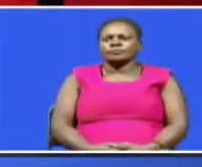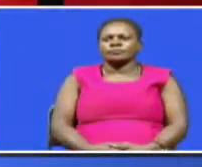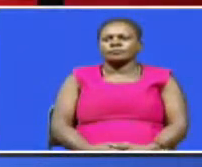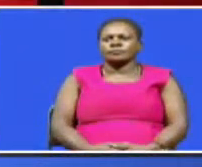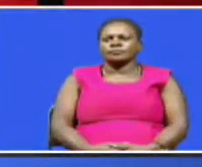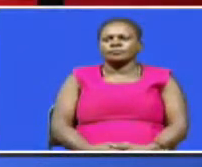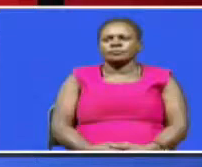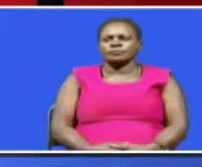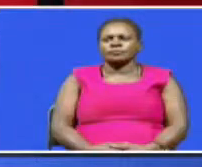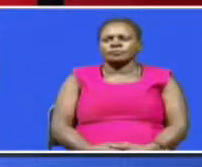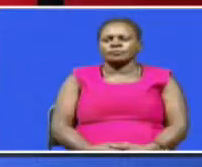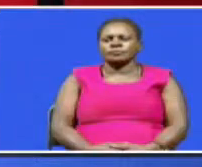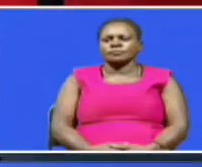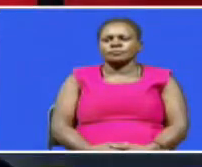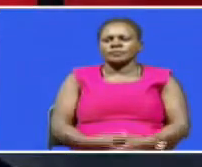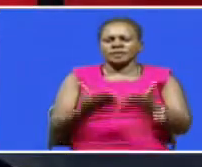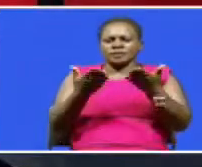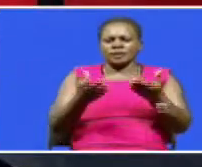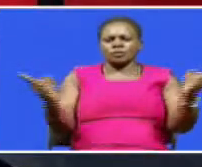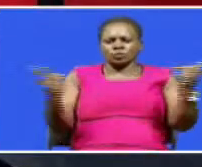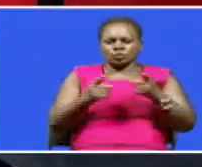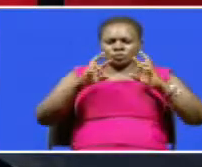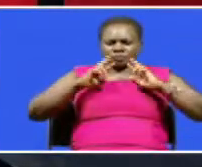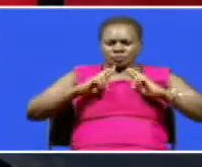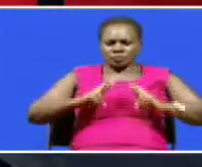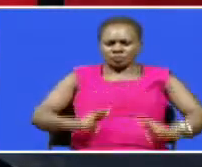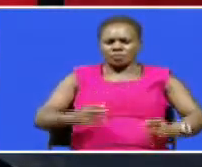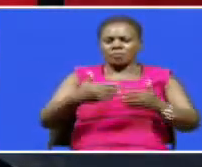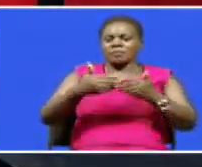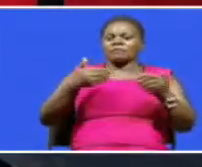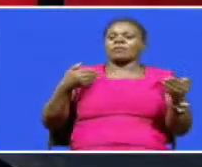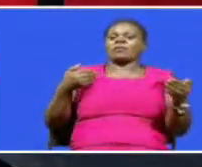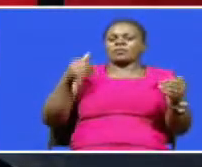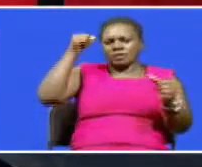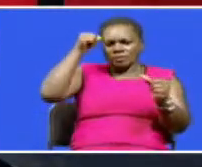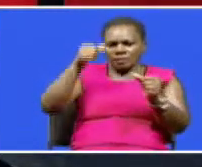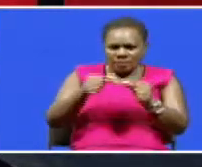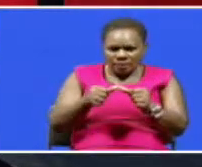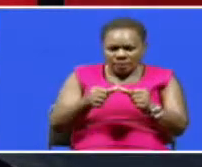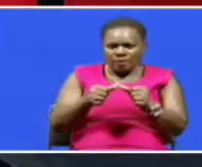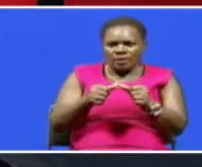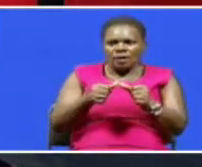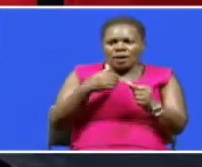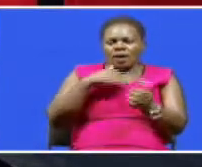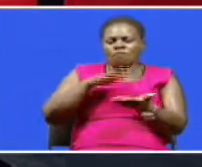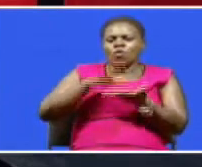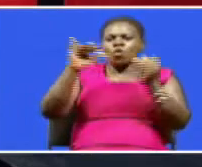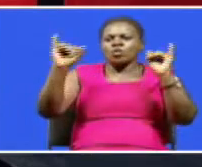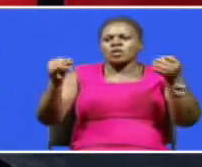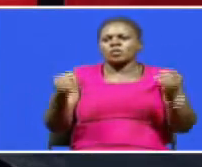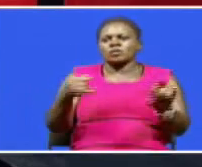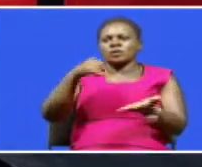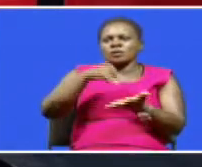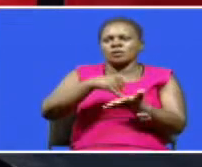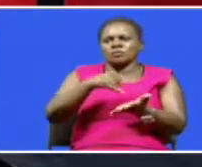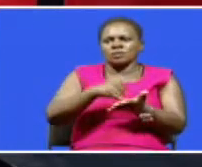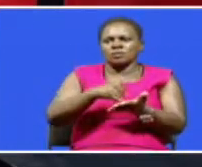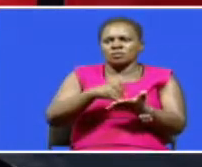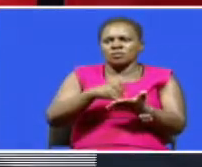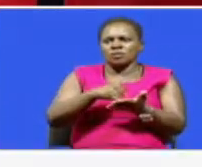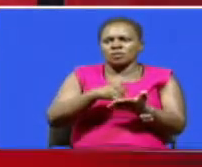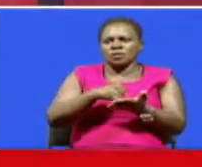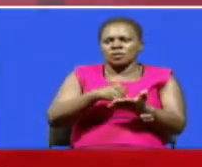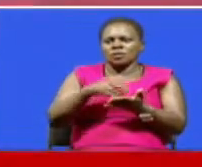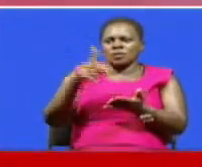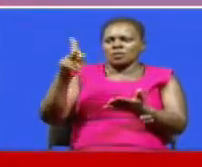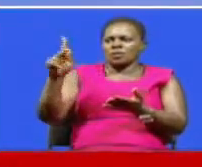All right, and on that note, we're going to take a short break. But before that, remember, on the other side, we have more news, including Agnes Kavindu.